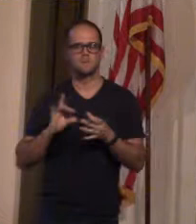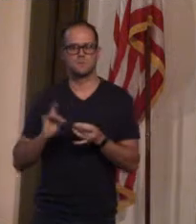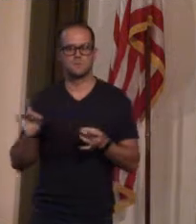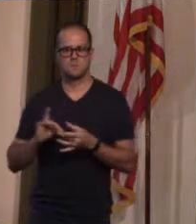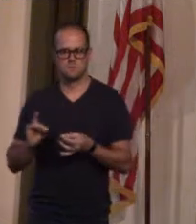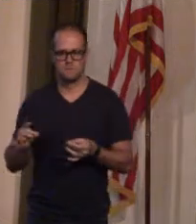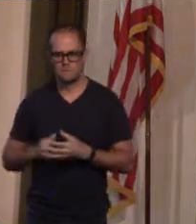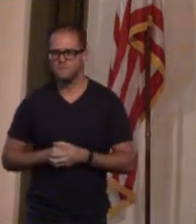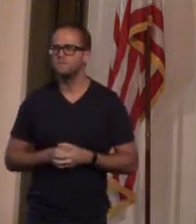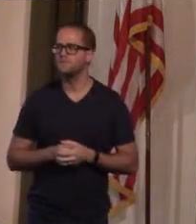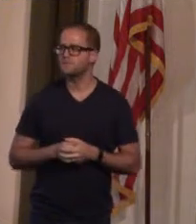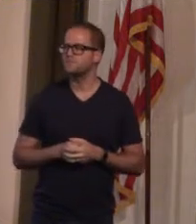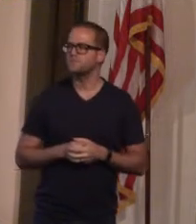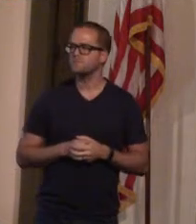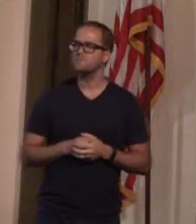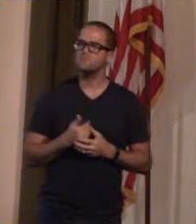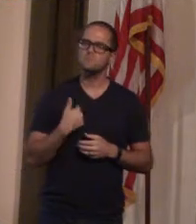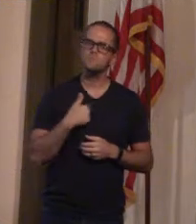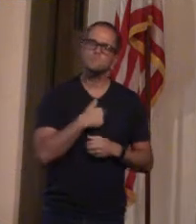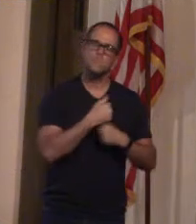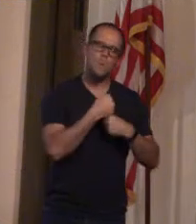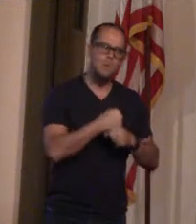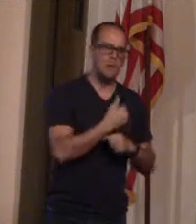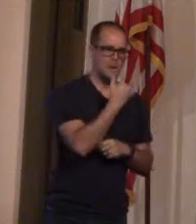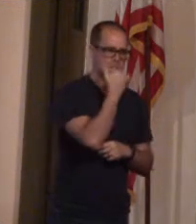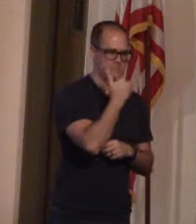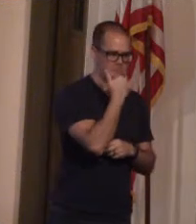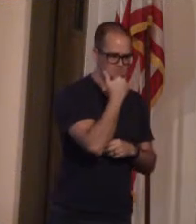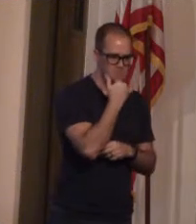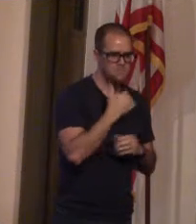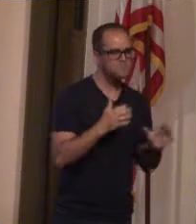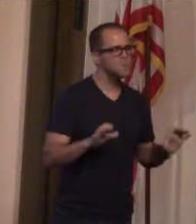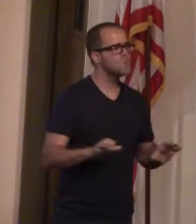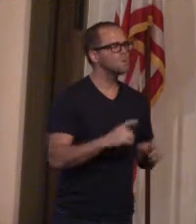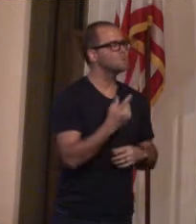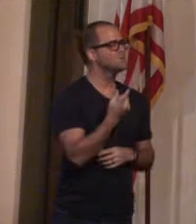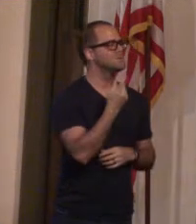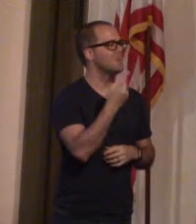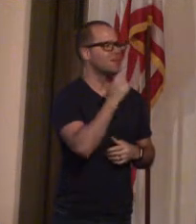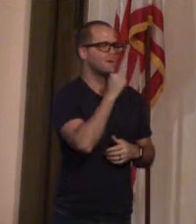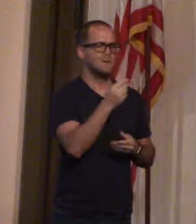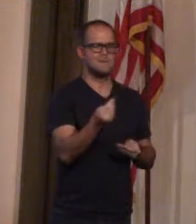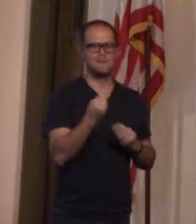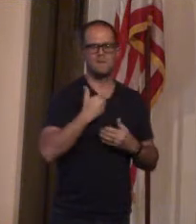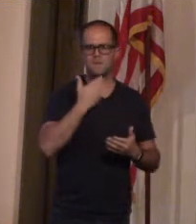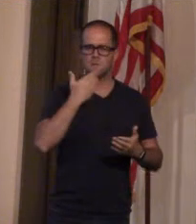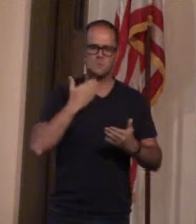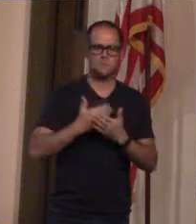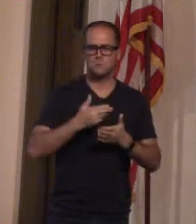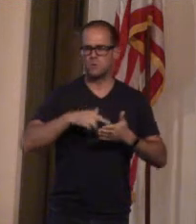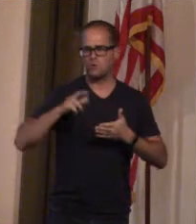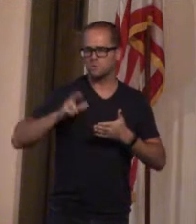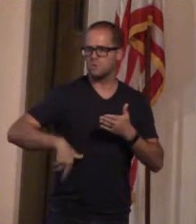So, remember last week we talked about mistakes being messages.